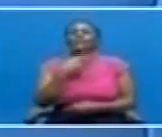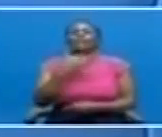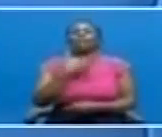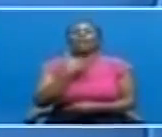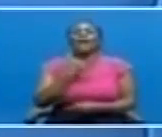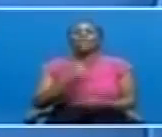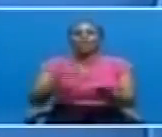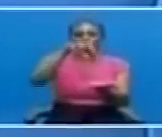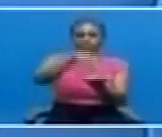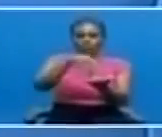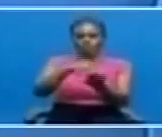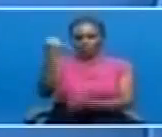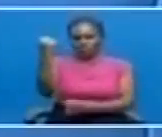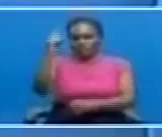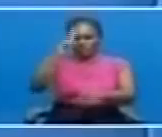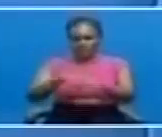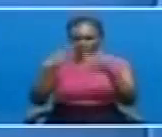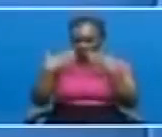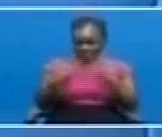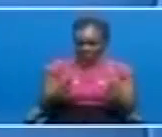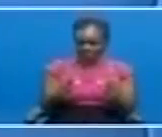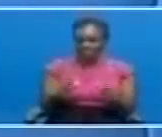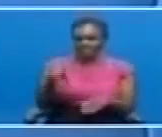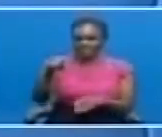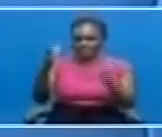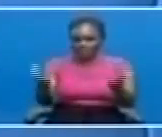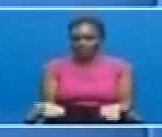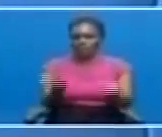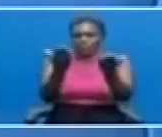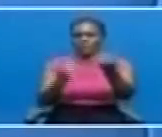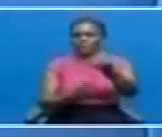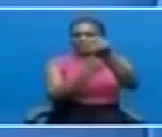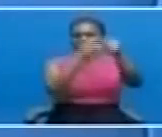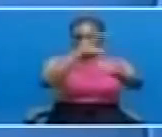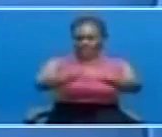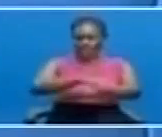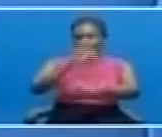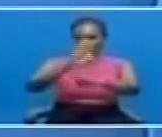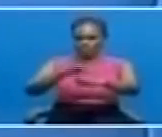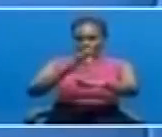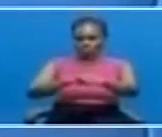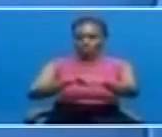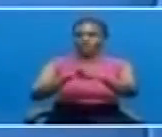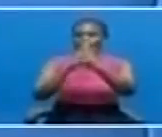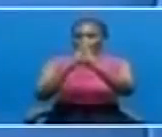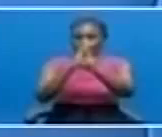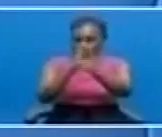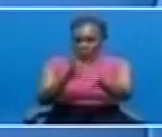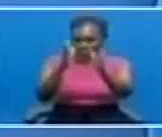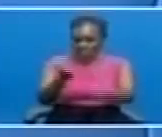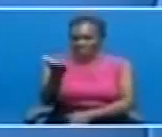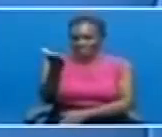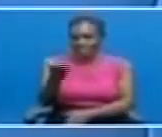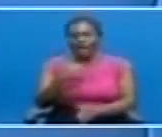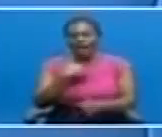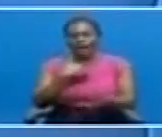finish after the end of this season, and they have been boosted by a recent form of good results. Robinson Okenye paid them a visit and